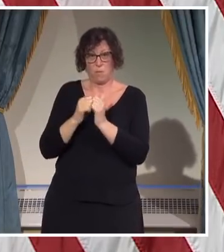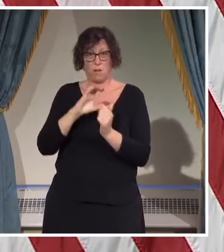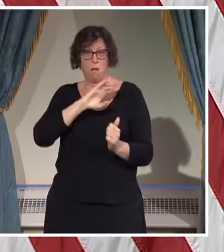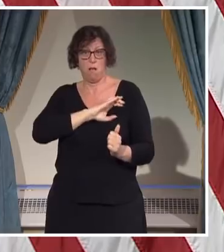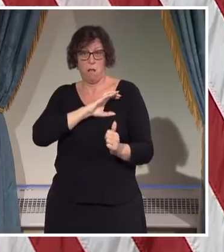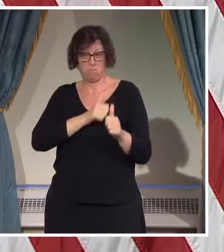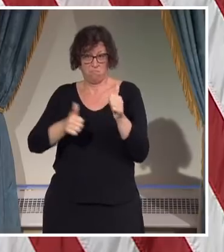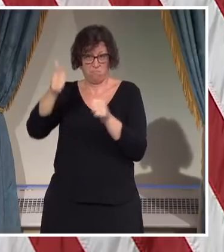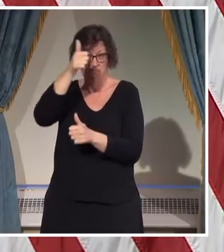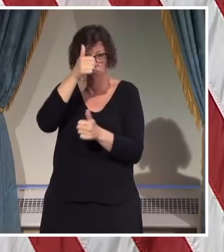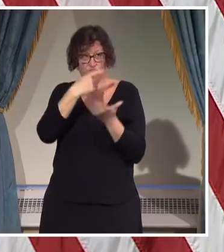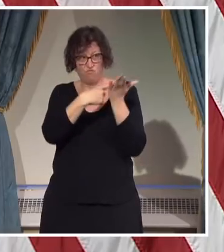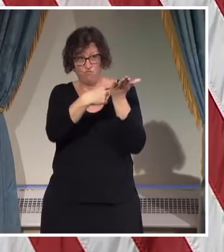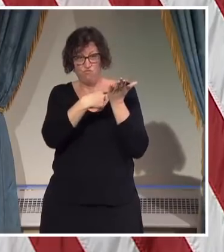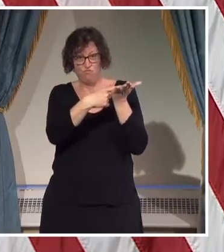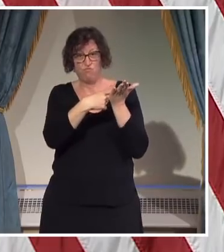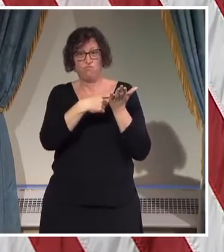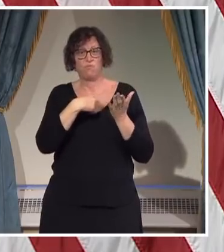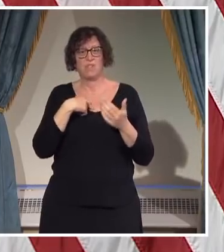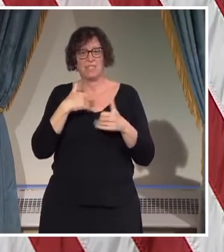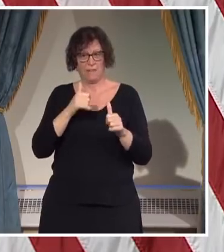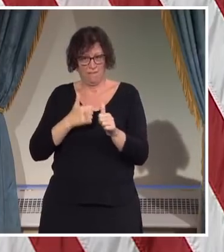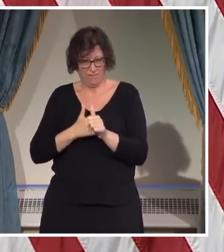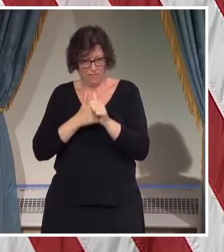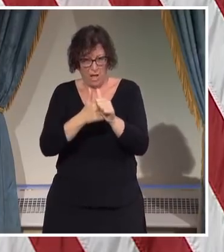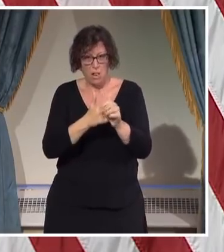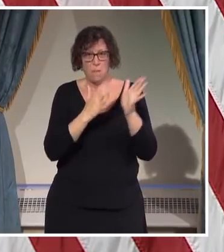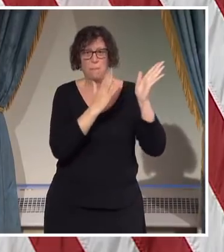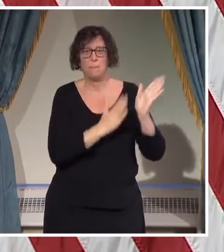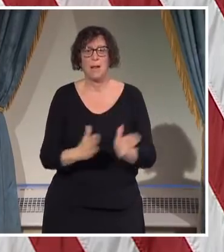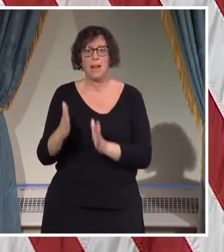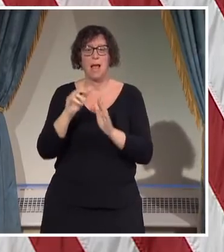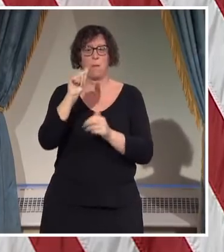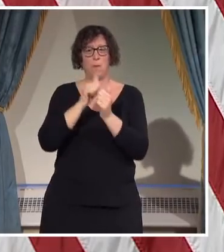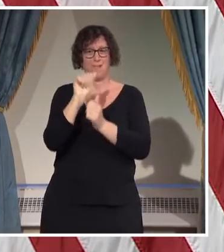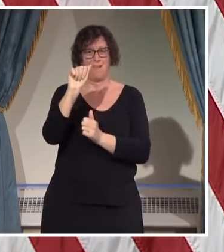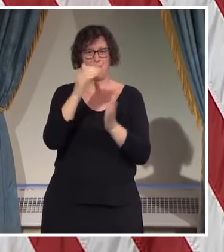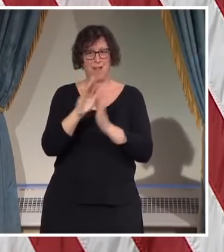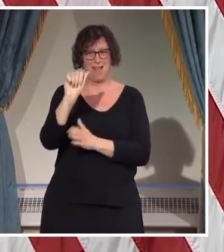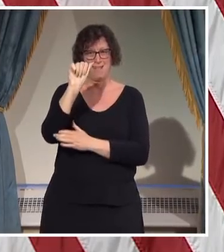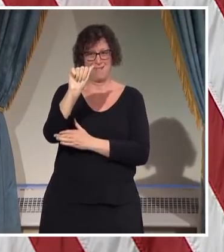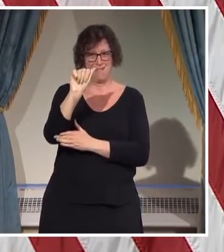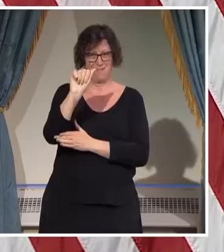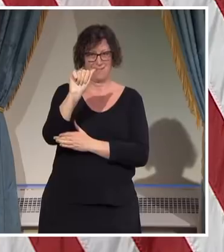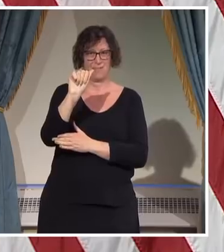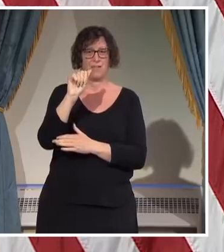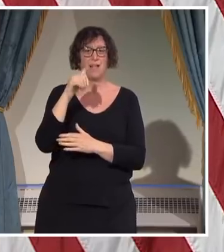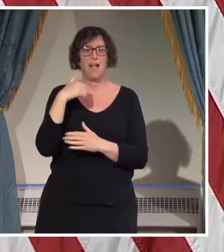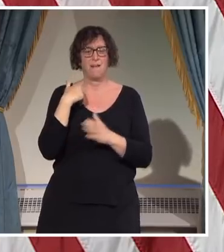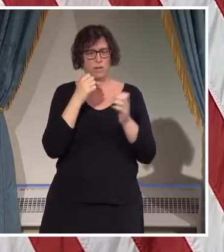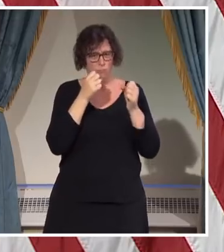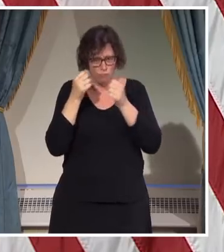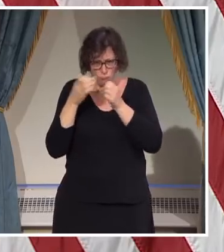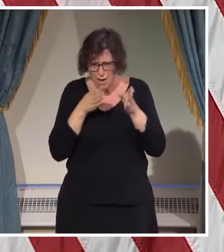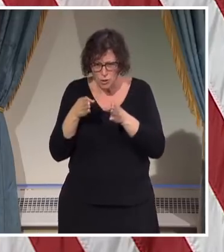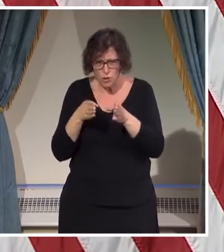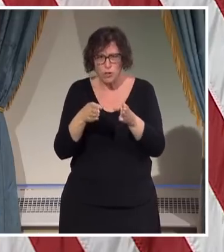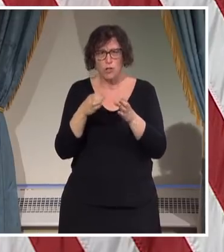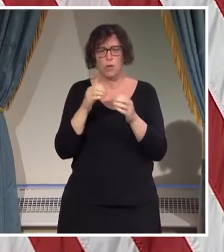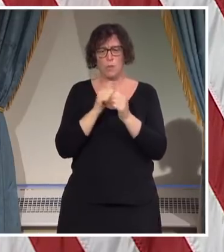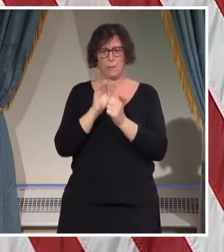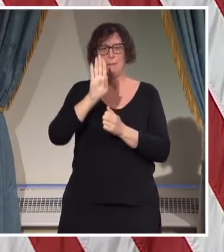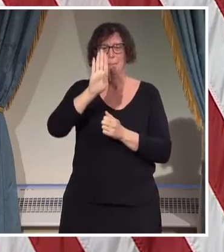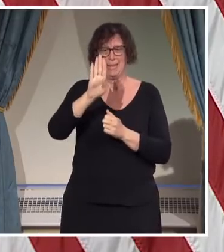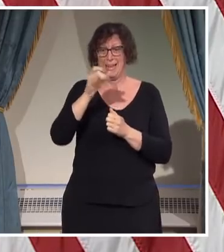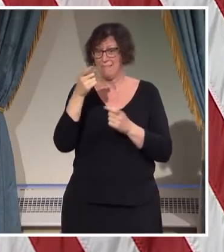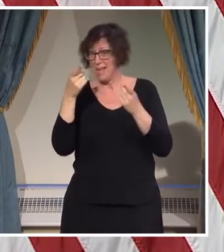about how to utilize people differently, and we got a lot of people to work with. Again, we also have to remember that for the vast